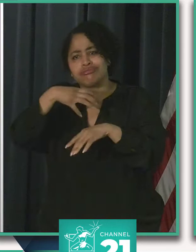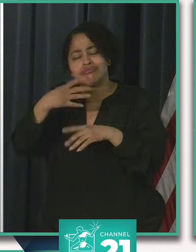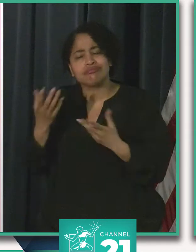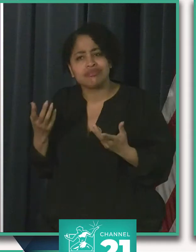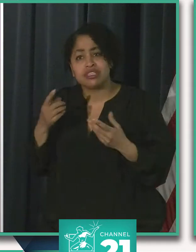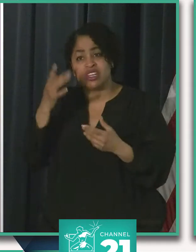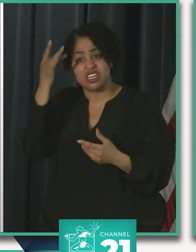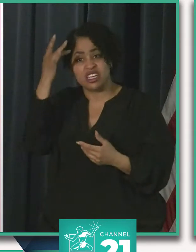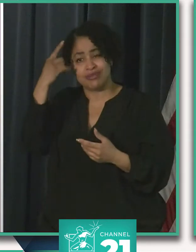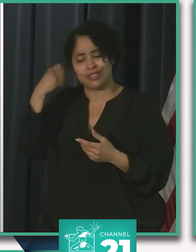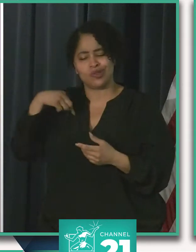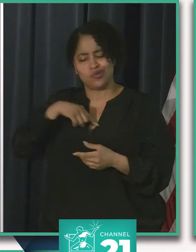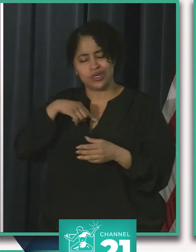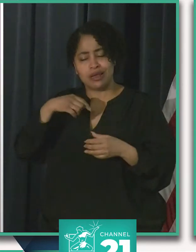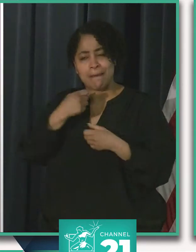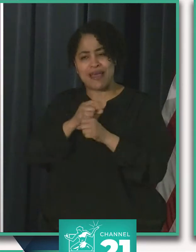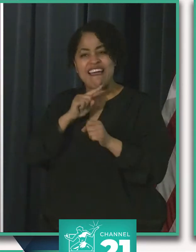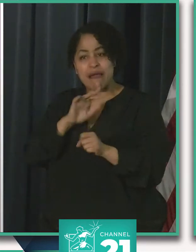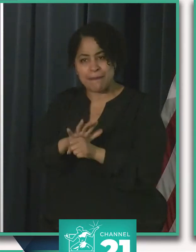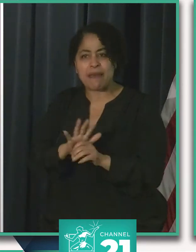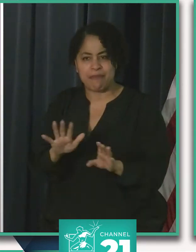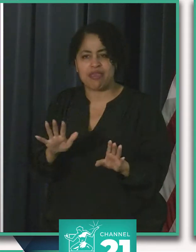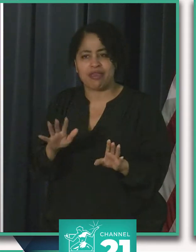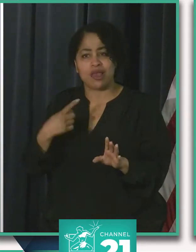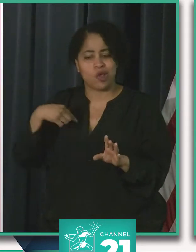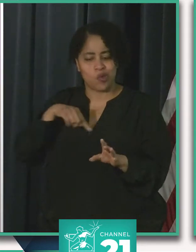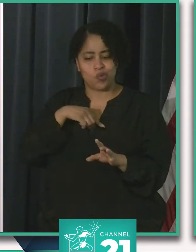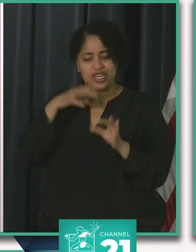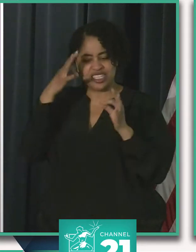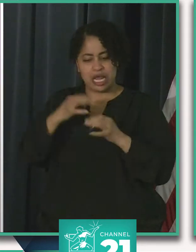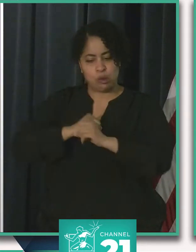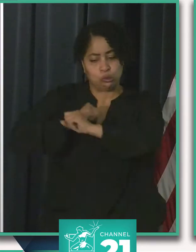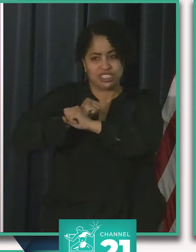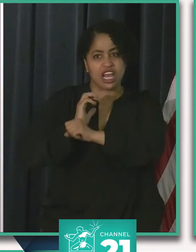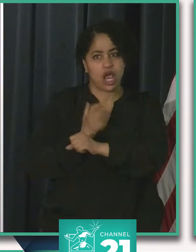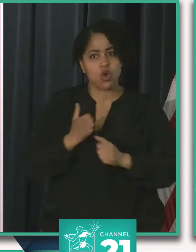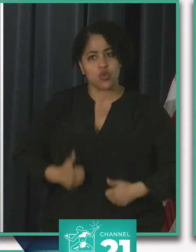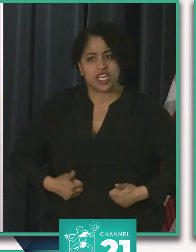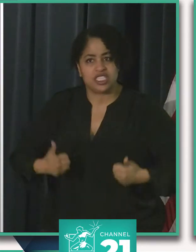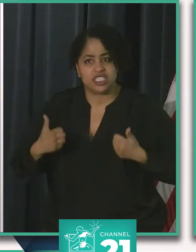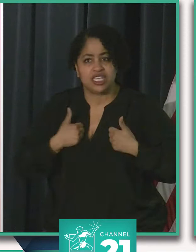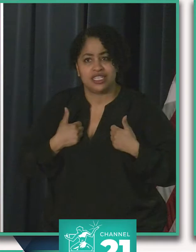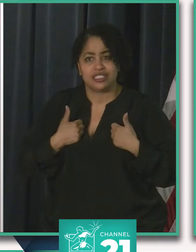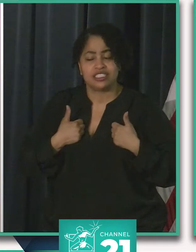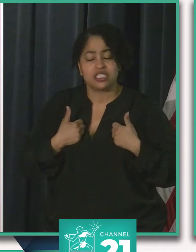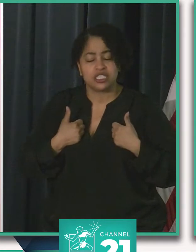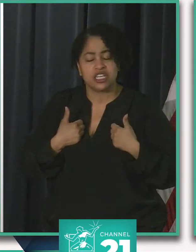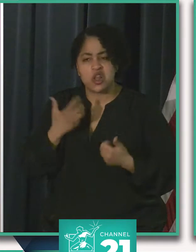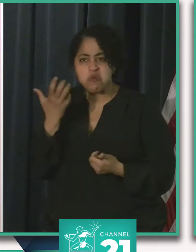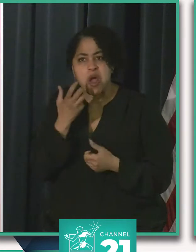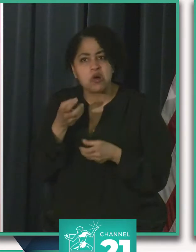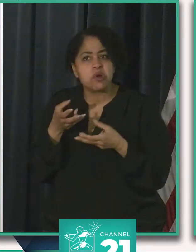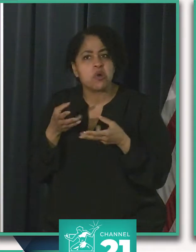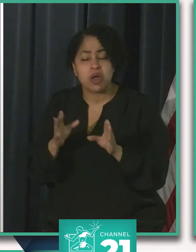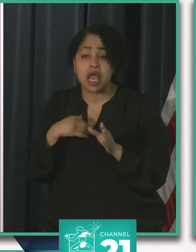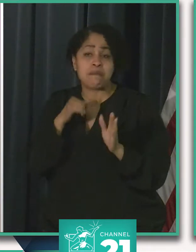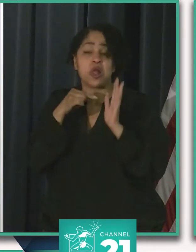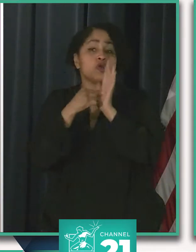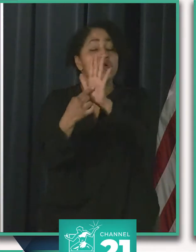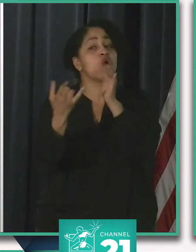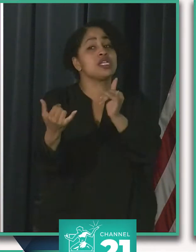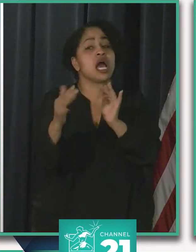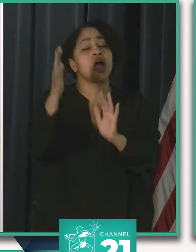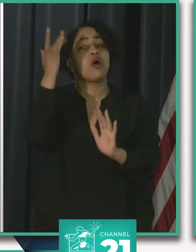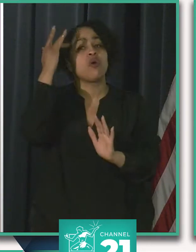we made that commitment. We protected our residents in a remarkable way. But I'm not showing you this right now